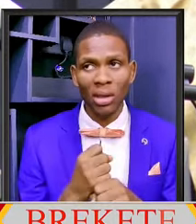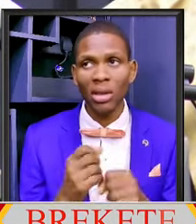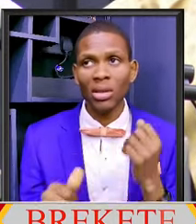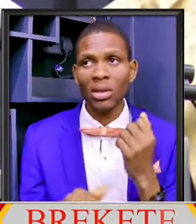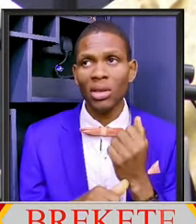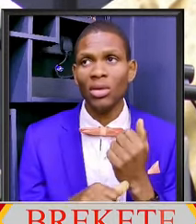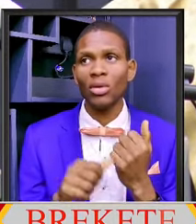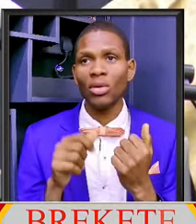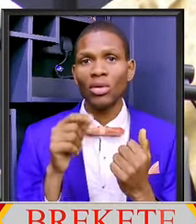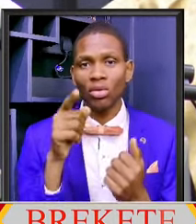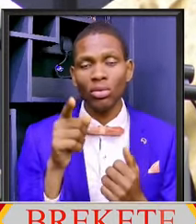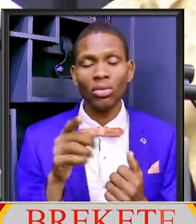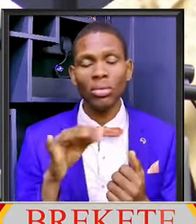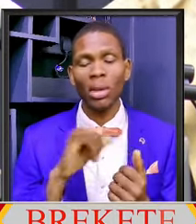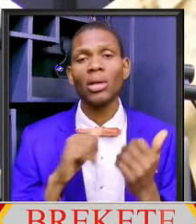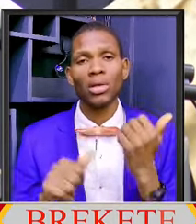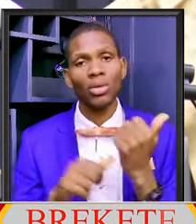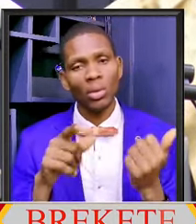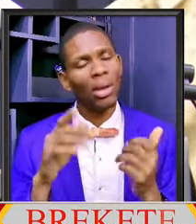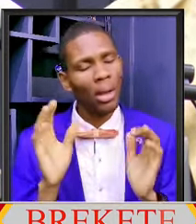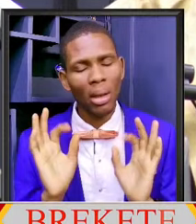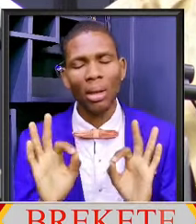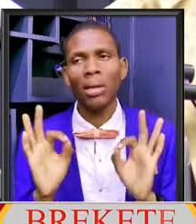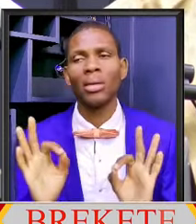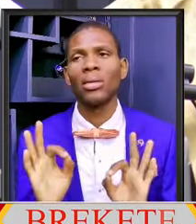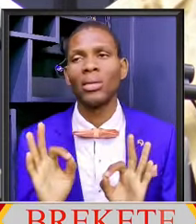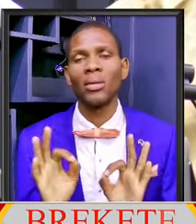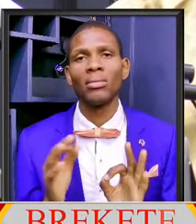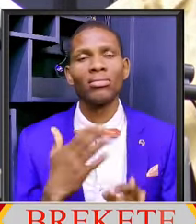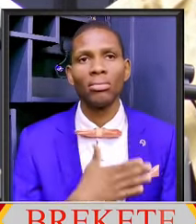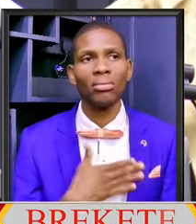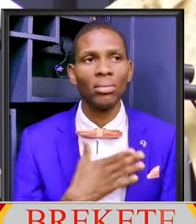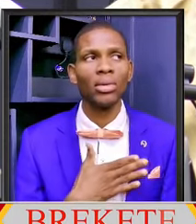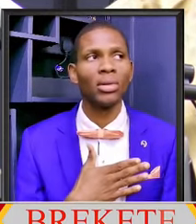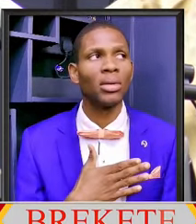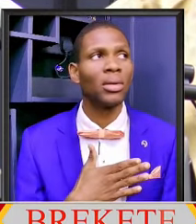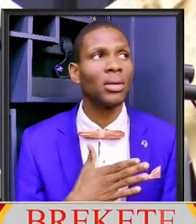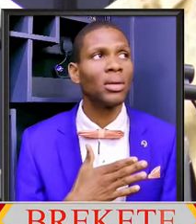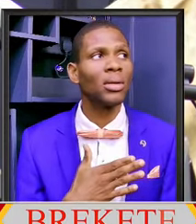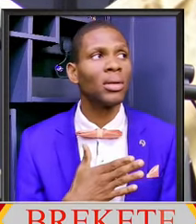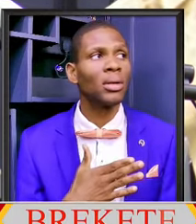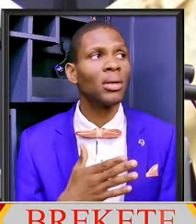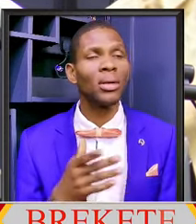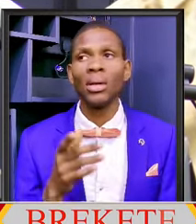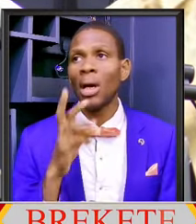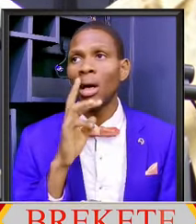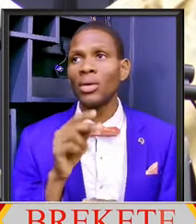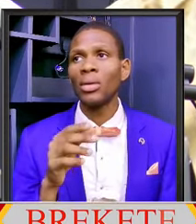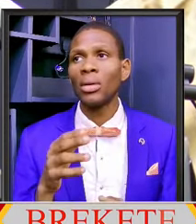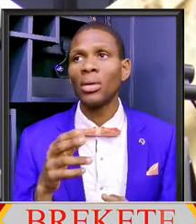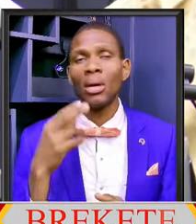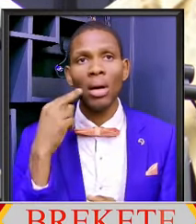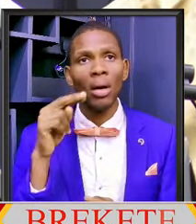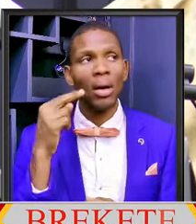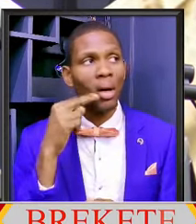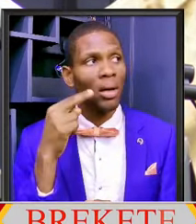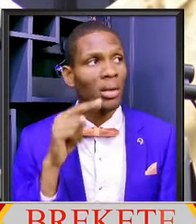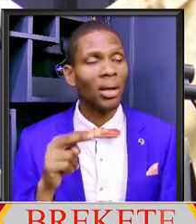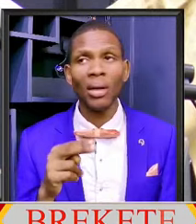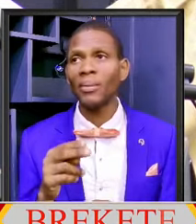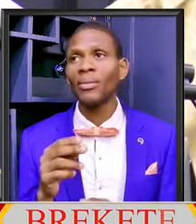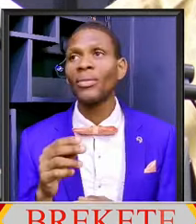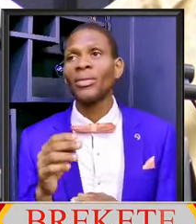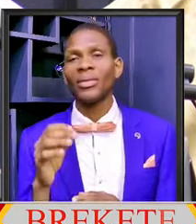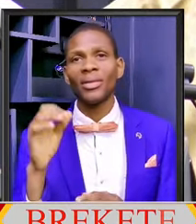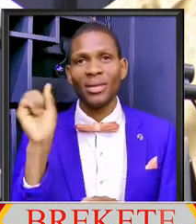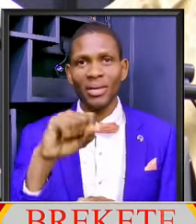you. You senior me, sir. Hmm. Please. Sorry. Are you house, sir? Yes. Say yes,